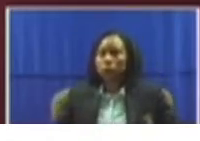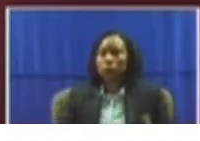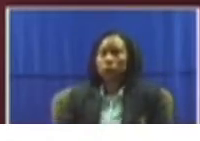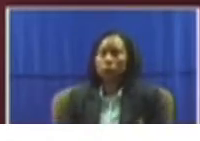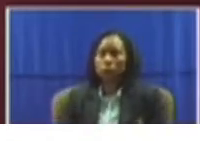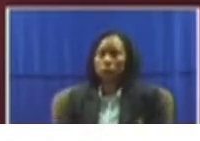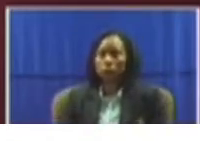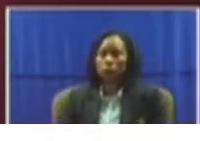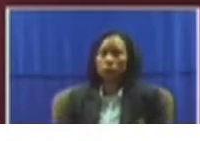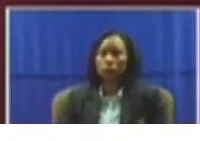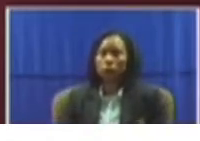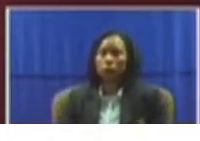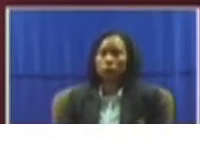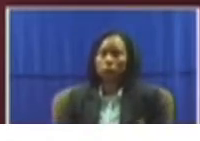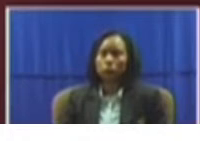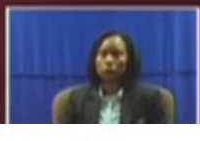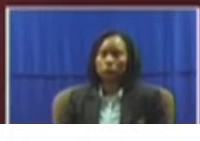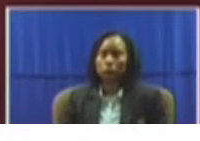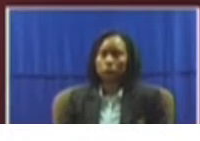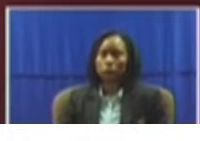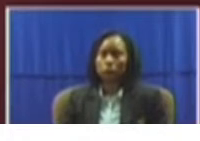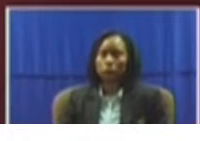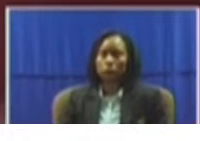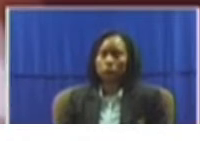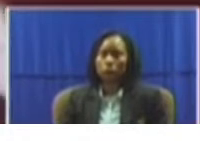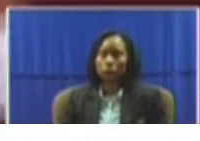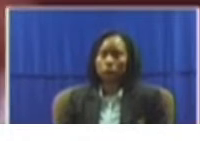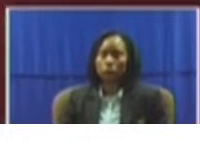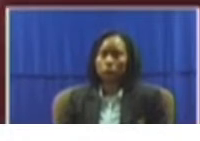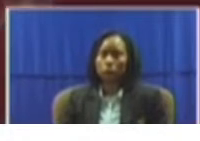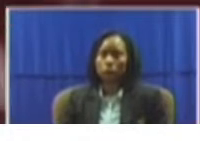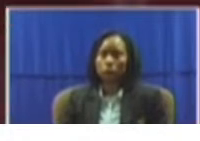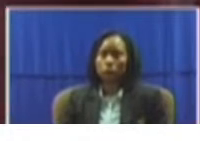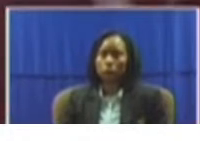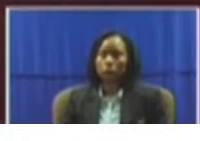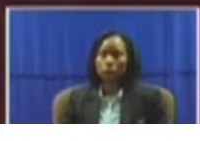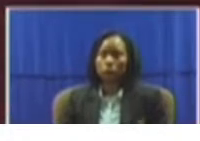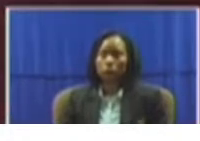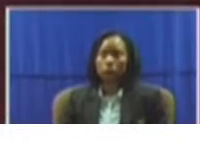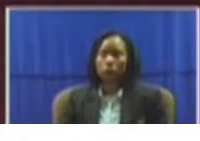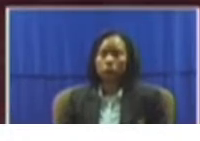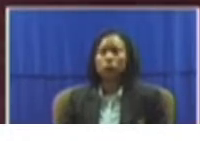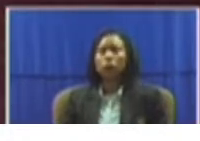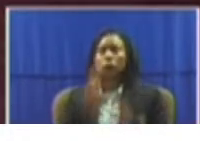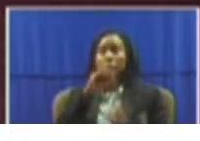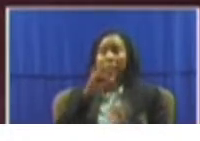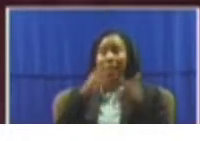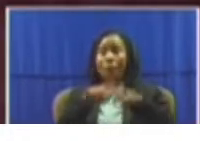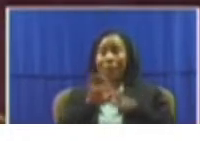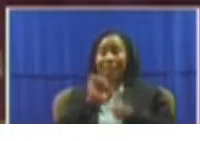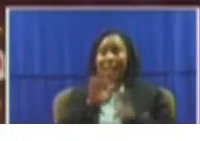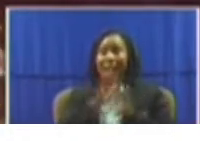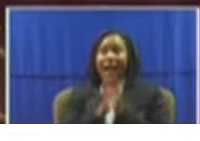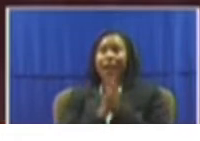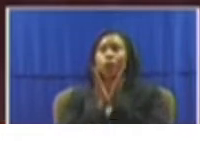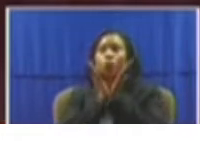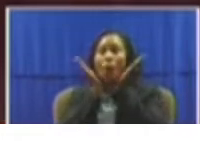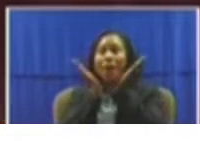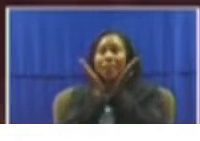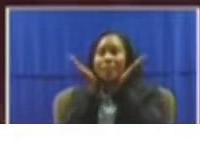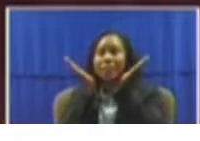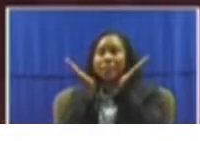Akekho 2024, asingabayengi bantu base South Africa. Into lendekako umbiko wenhloko